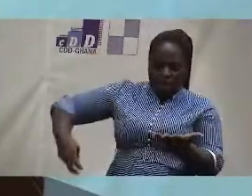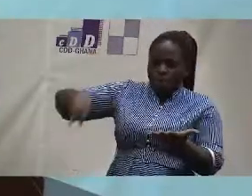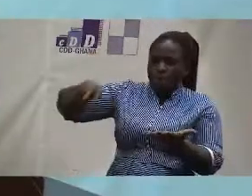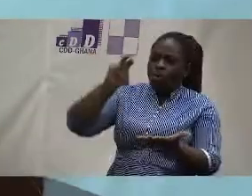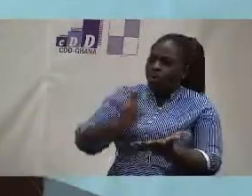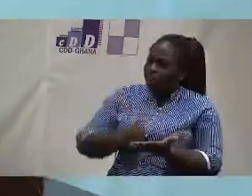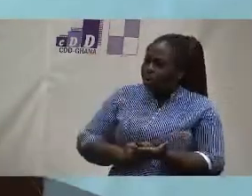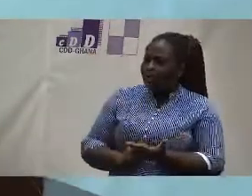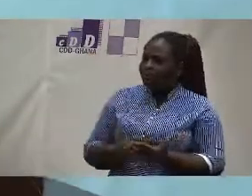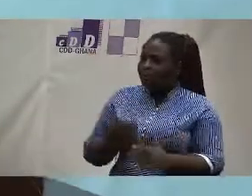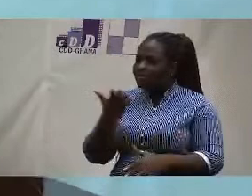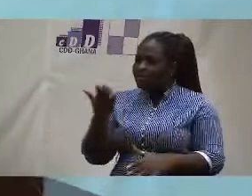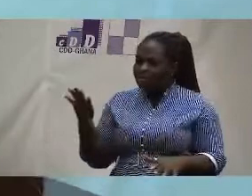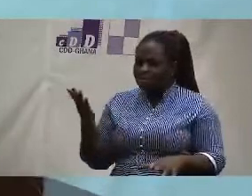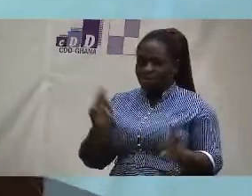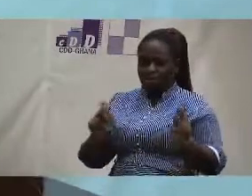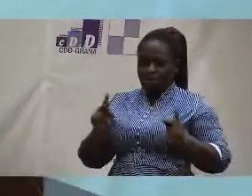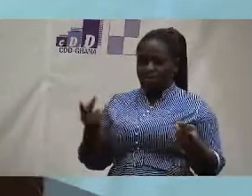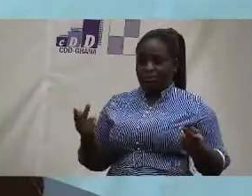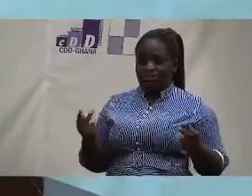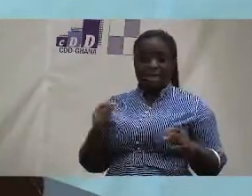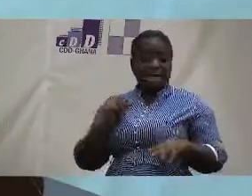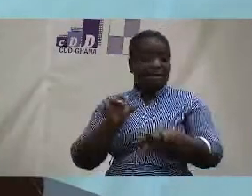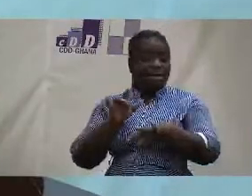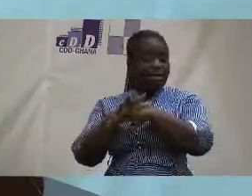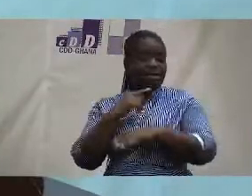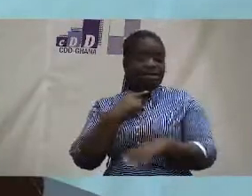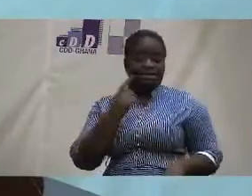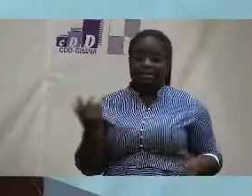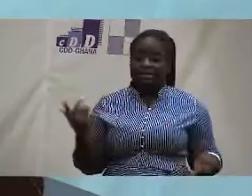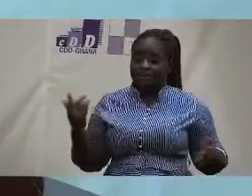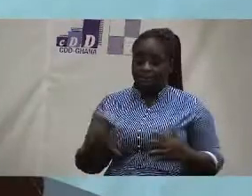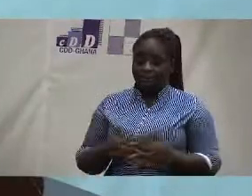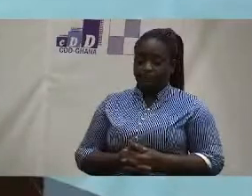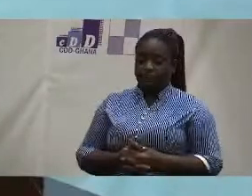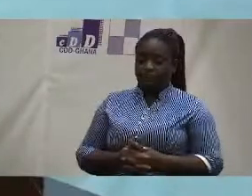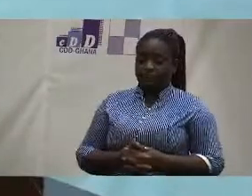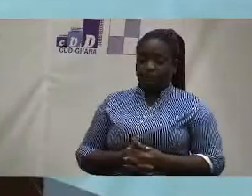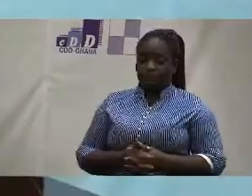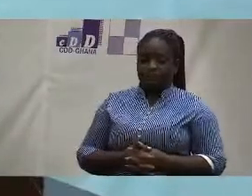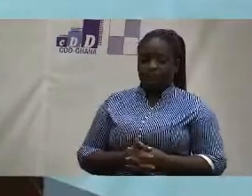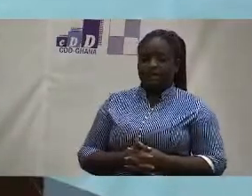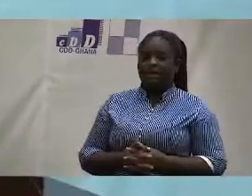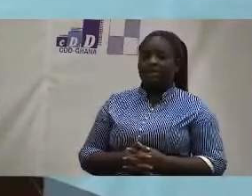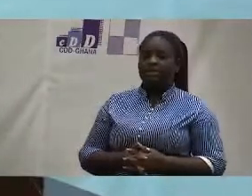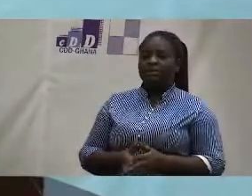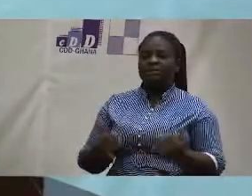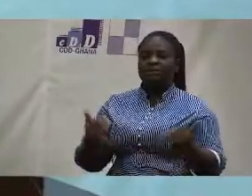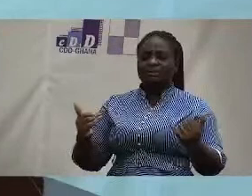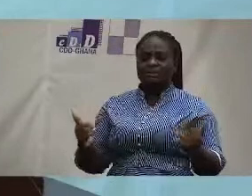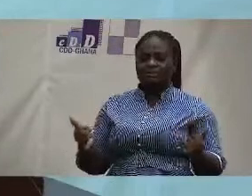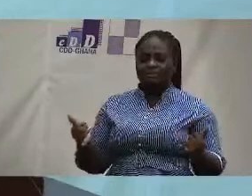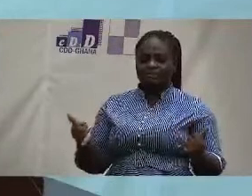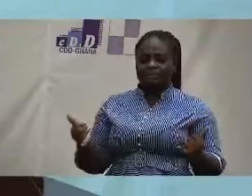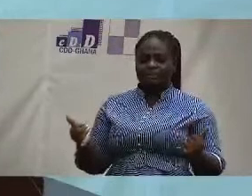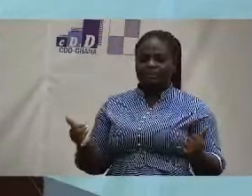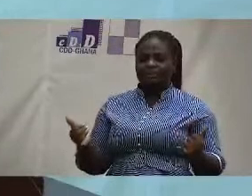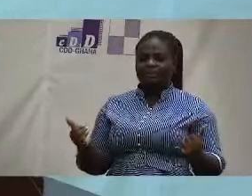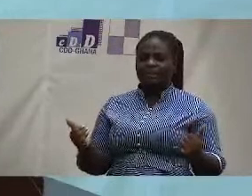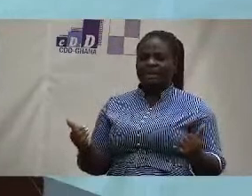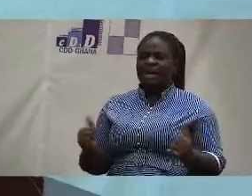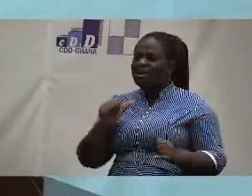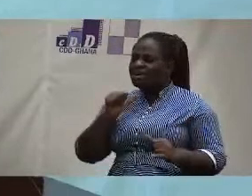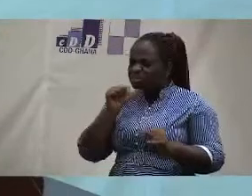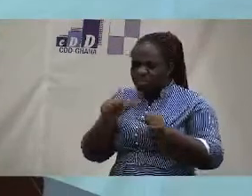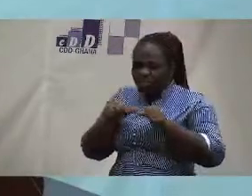non-state actors, which I have earlier mentioned. The evolution and mutation, the